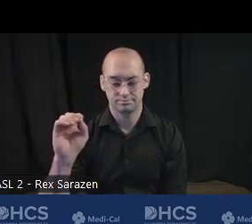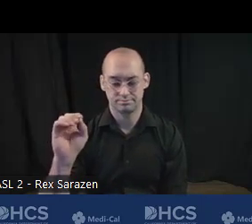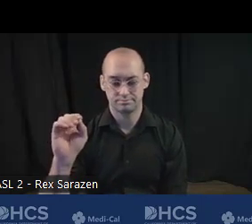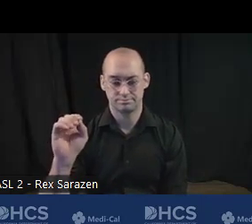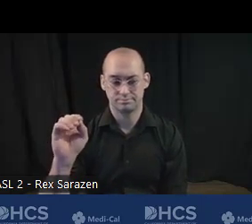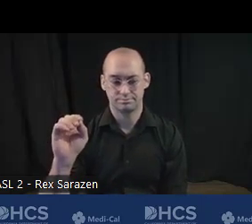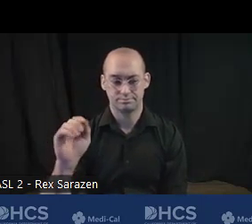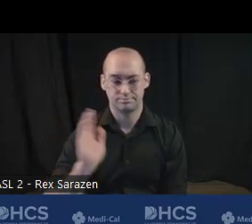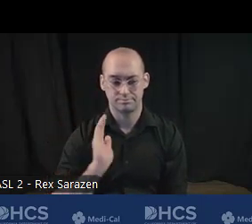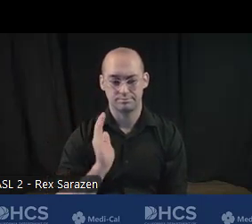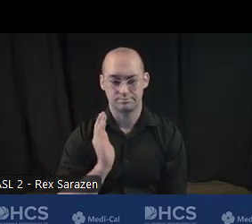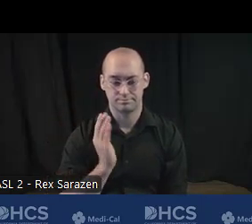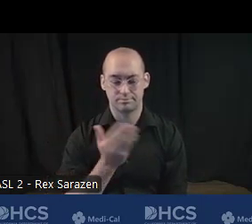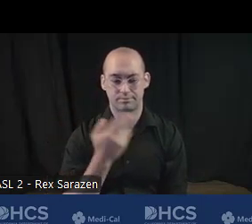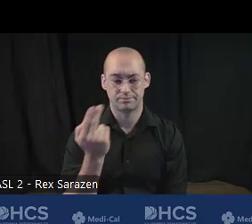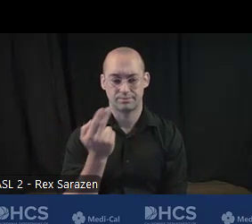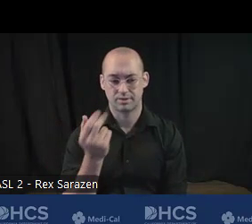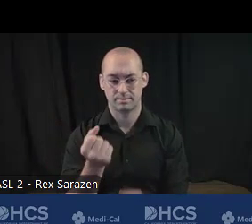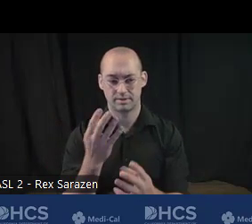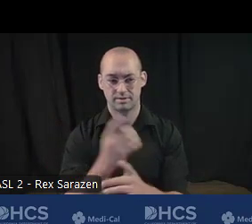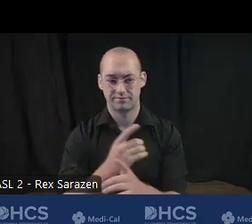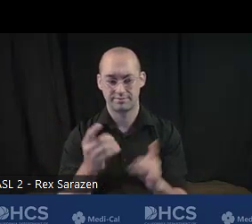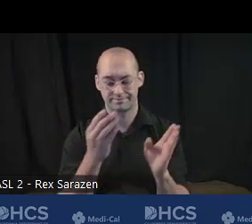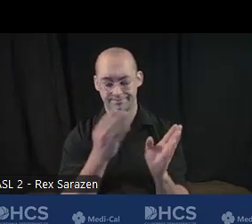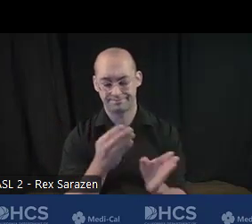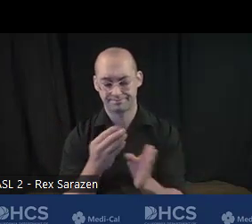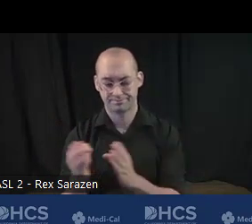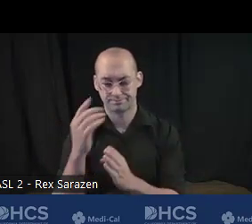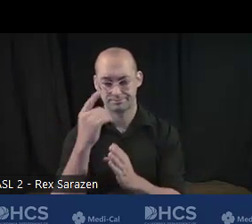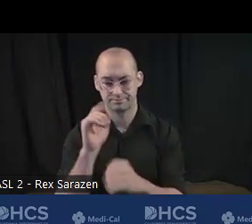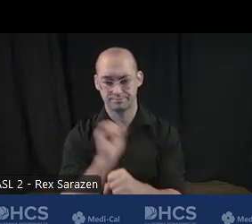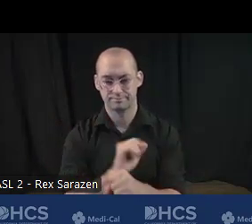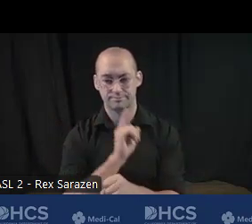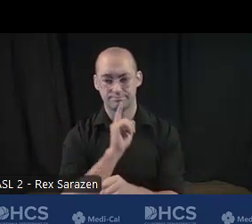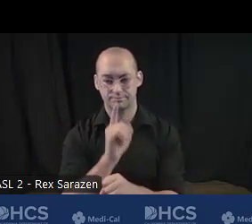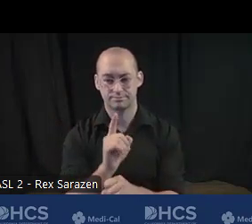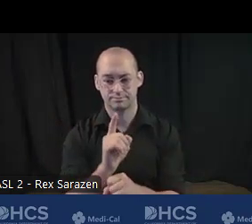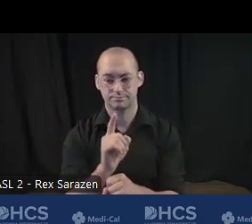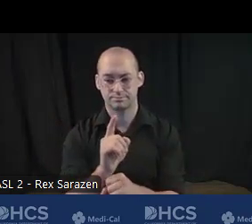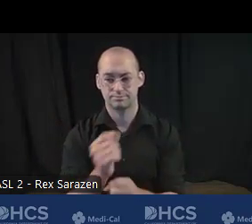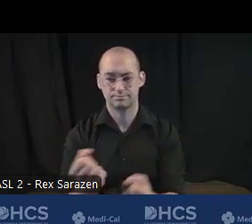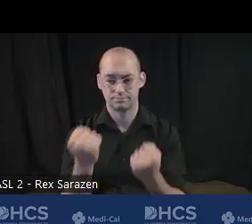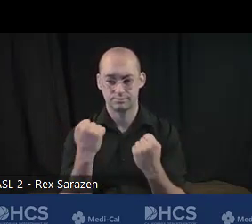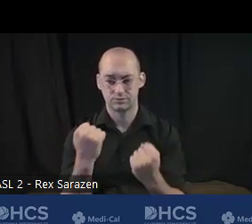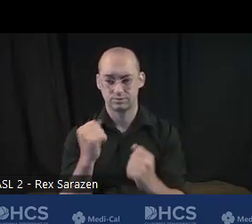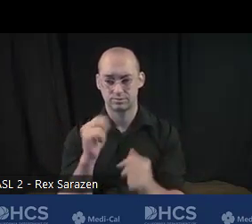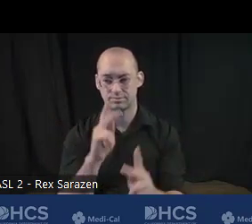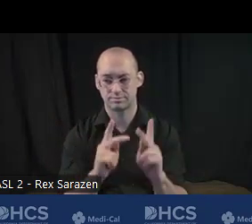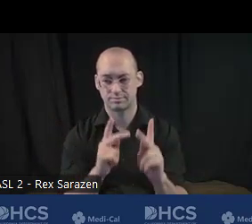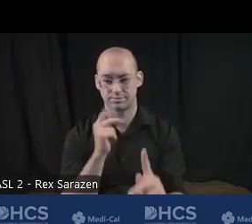we've been using several strategies to ensure that really robust stakeholder